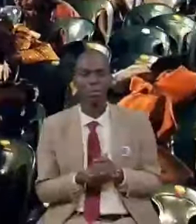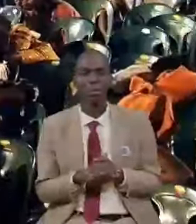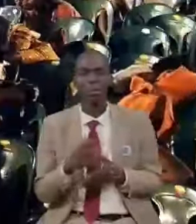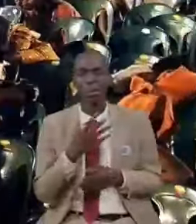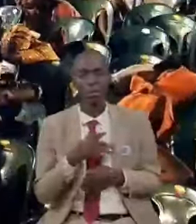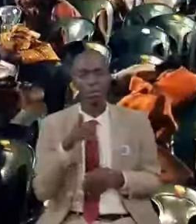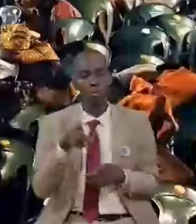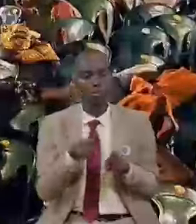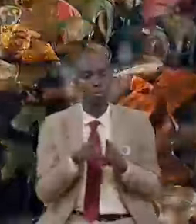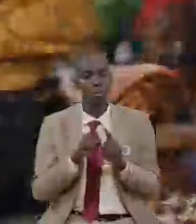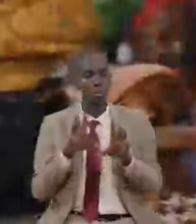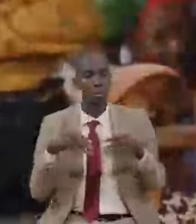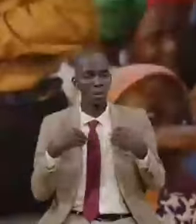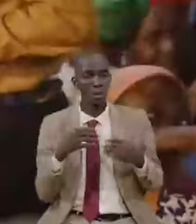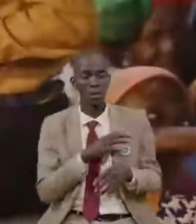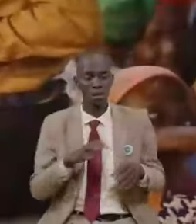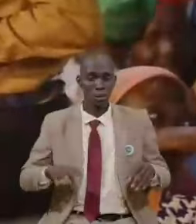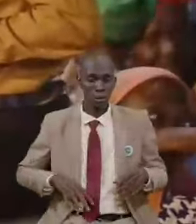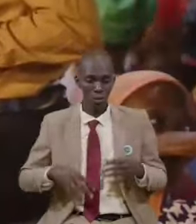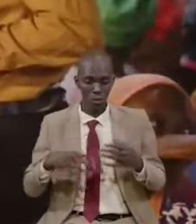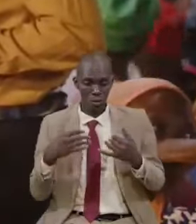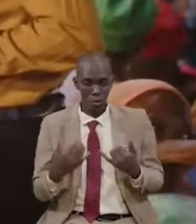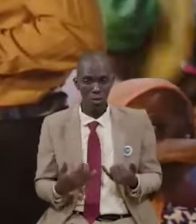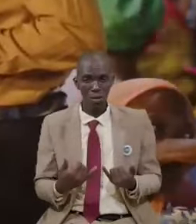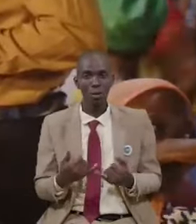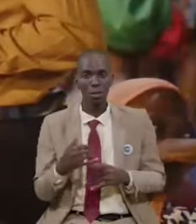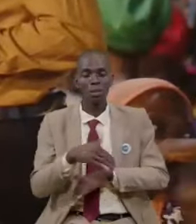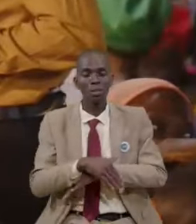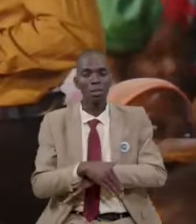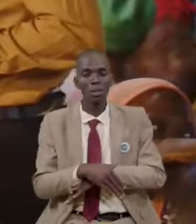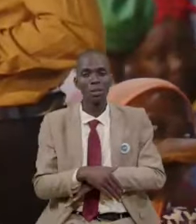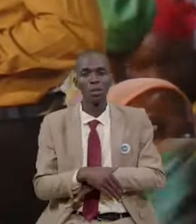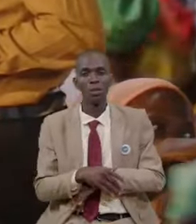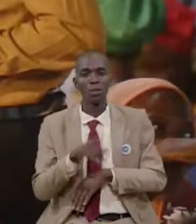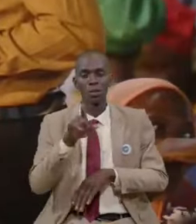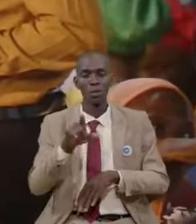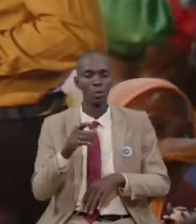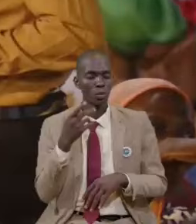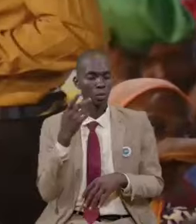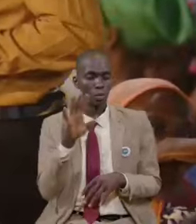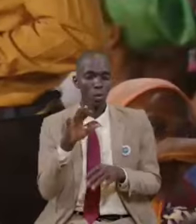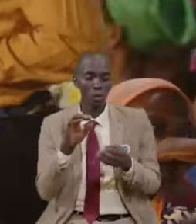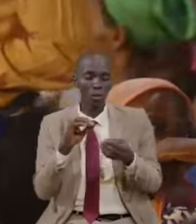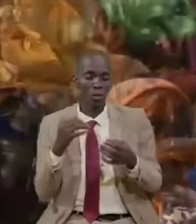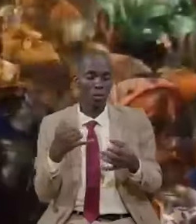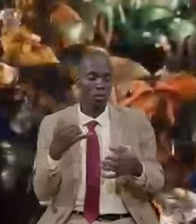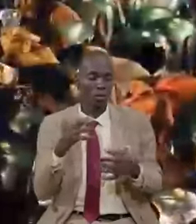a decision for Christ, please send your name to this phone number